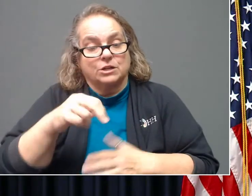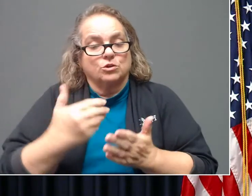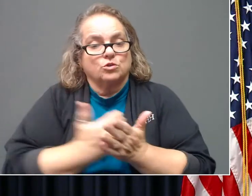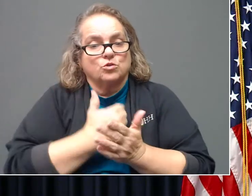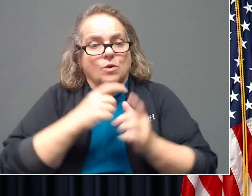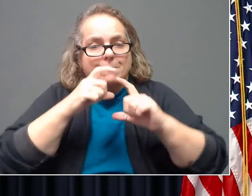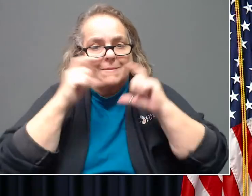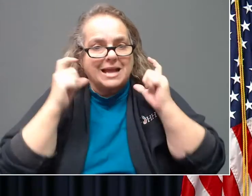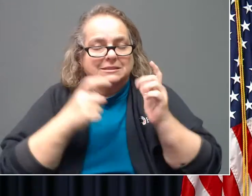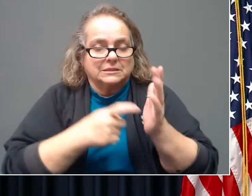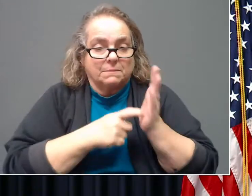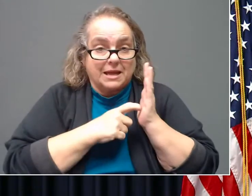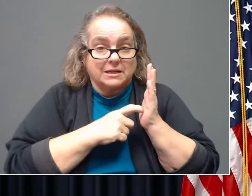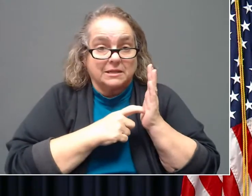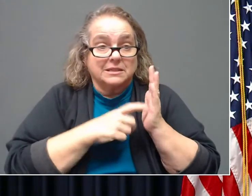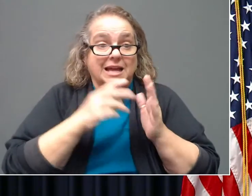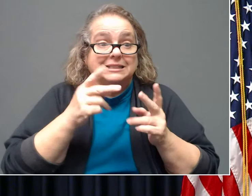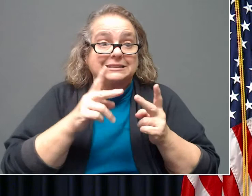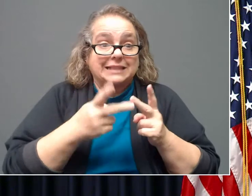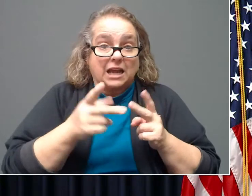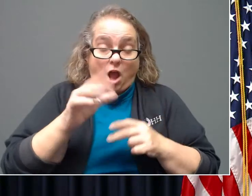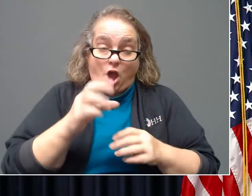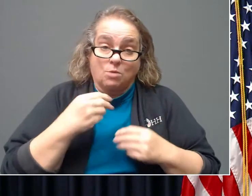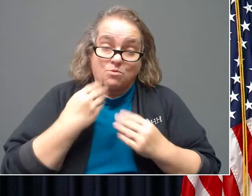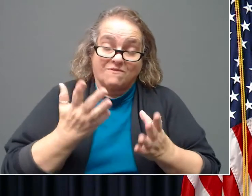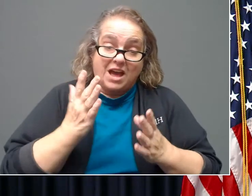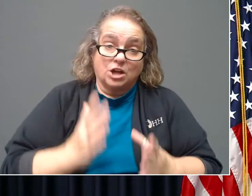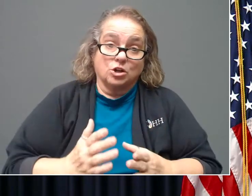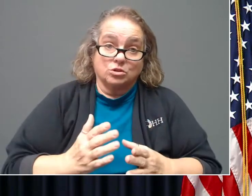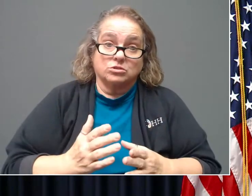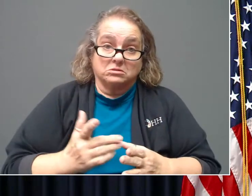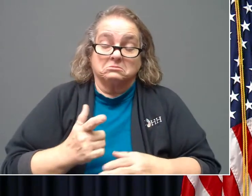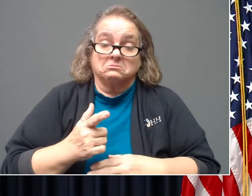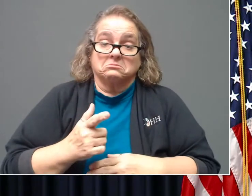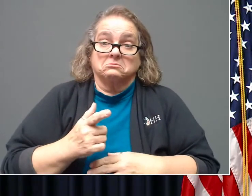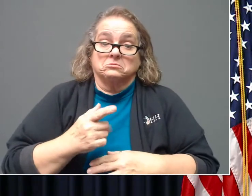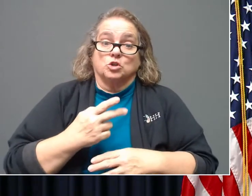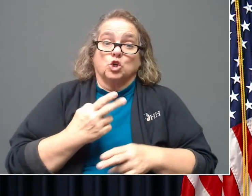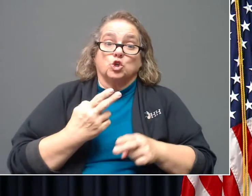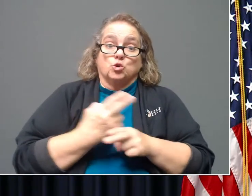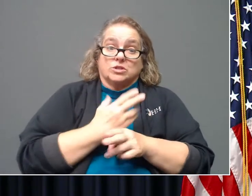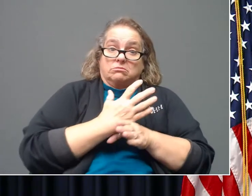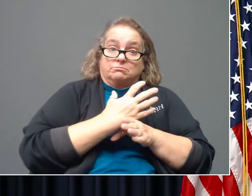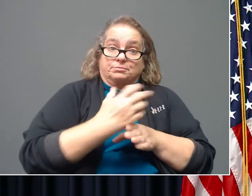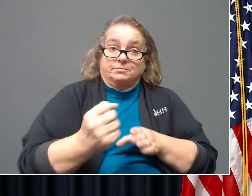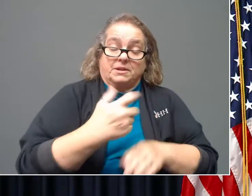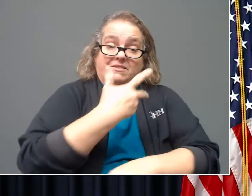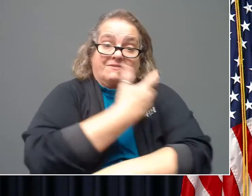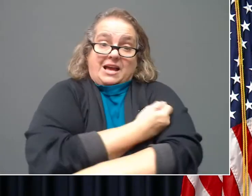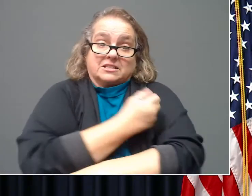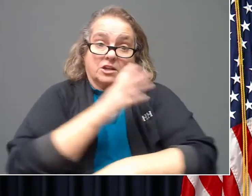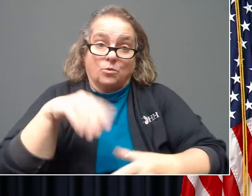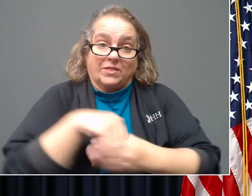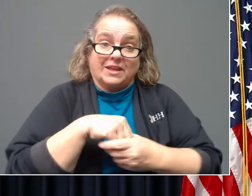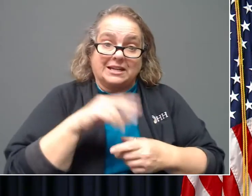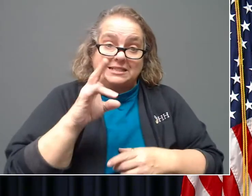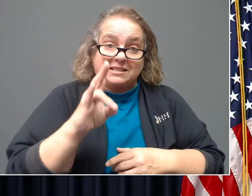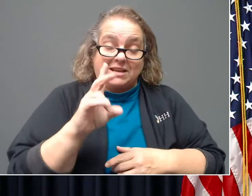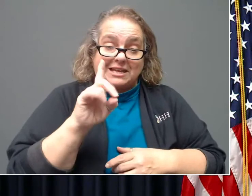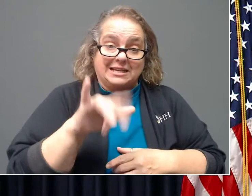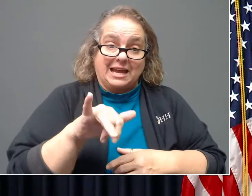are providers complying with using up the vaccine that they get within that 7-day request period? Thank you so